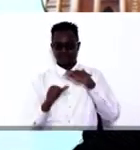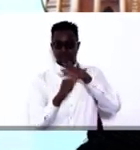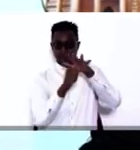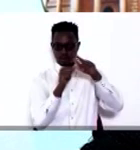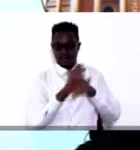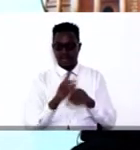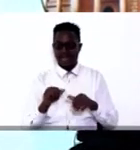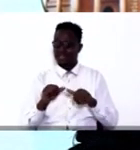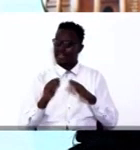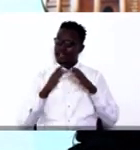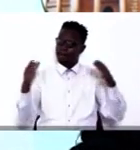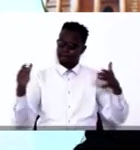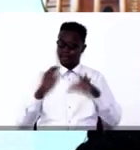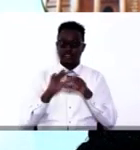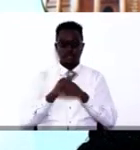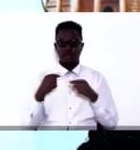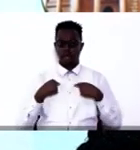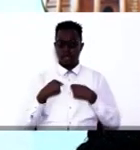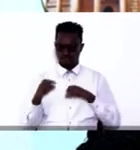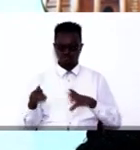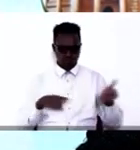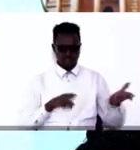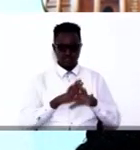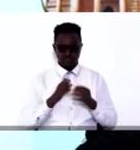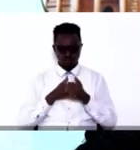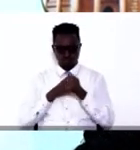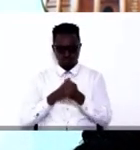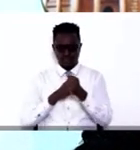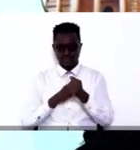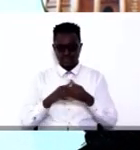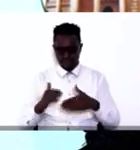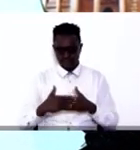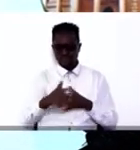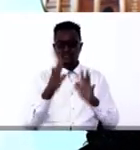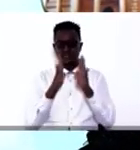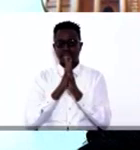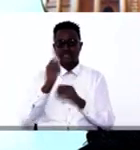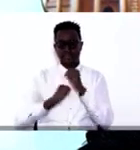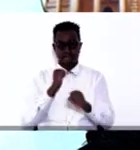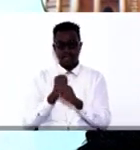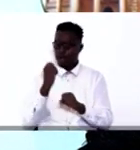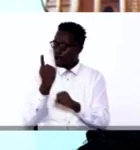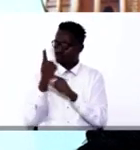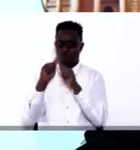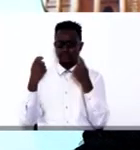outlined today. I am ready to lead this decade. Team Gauteng is ready. The Gauteng